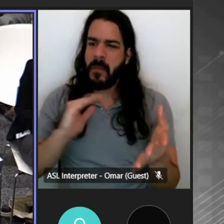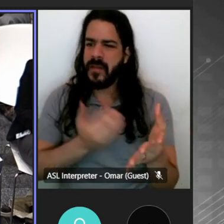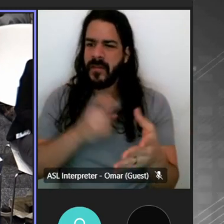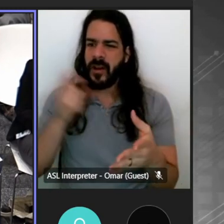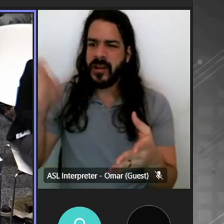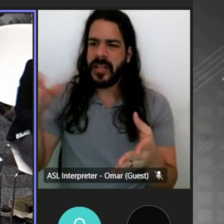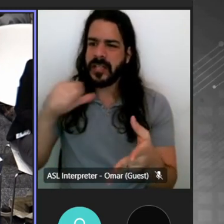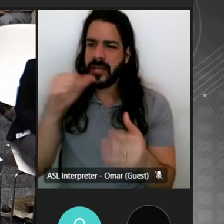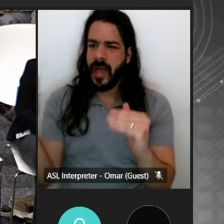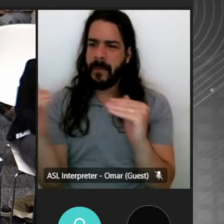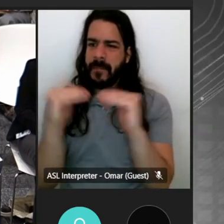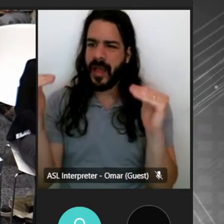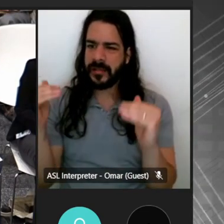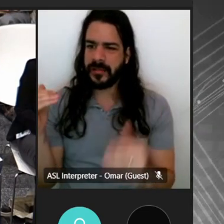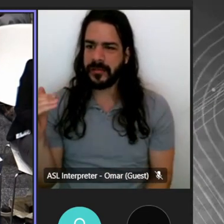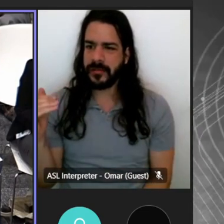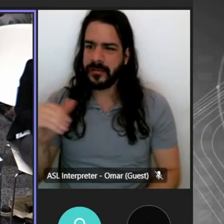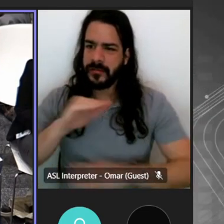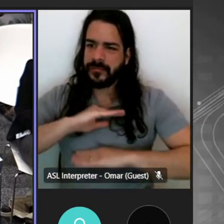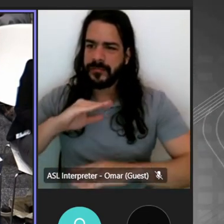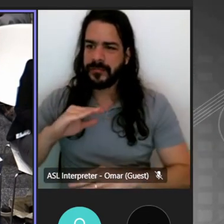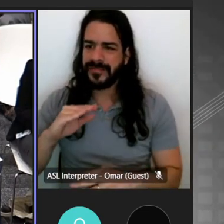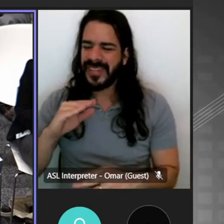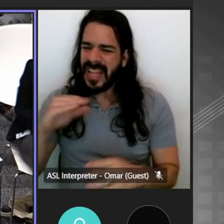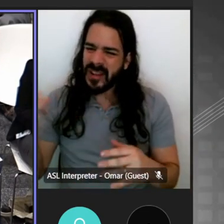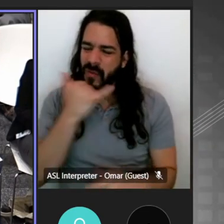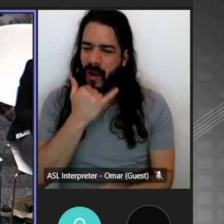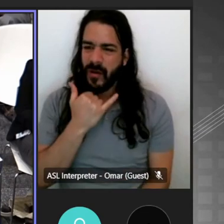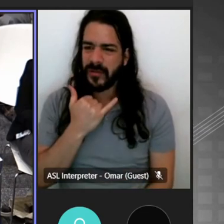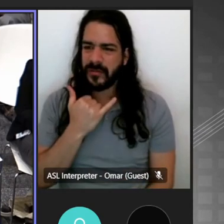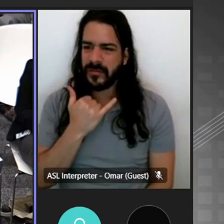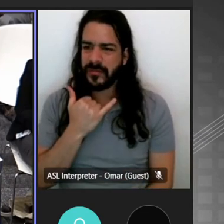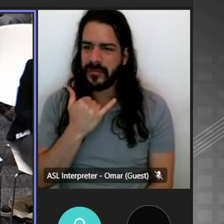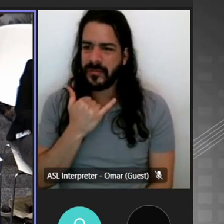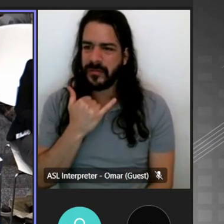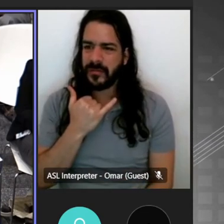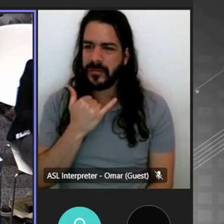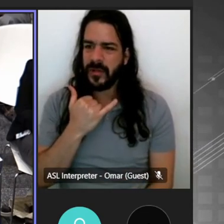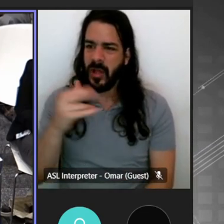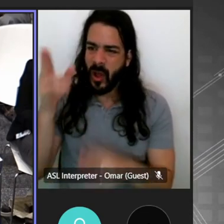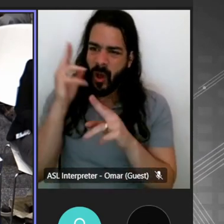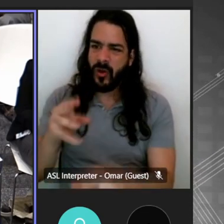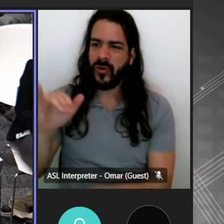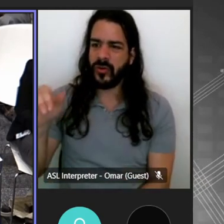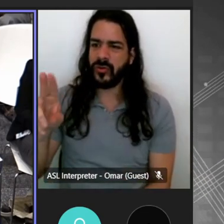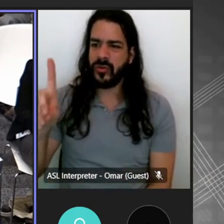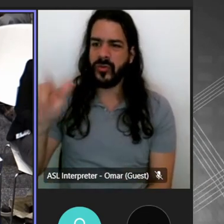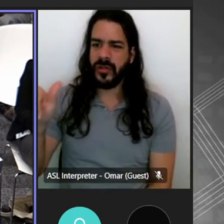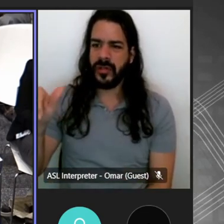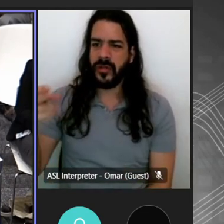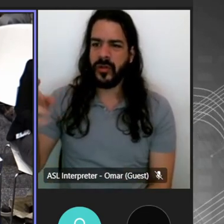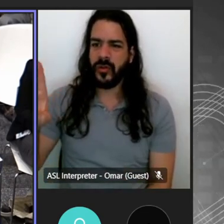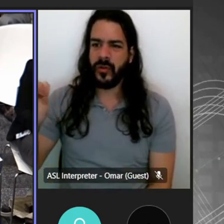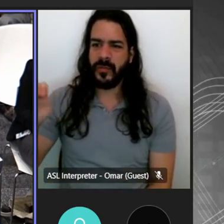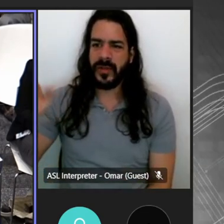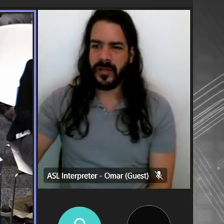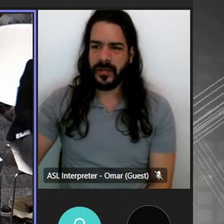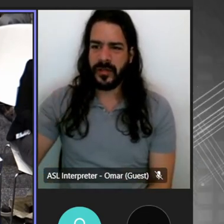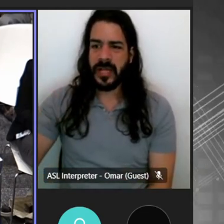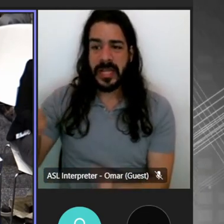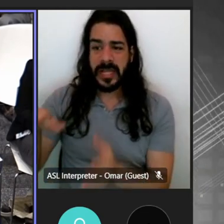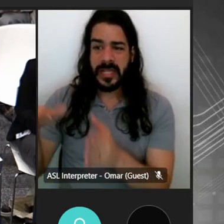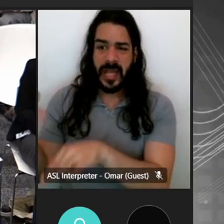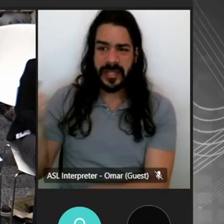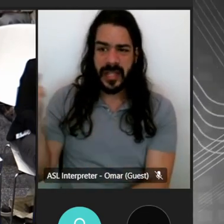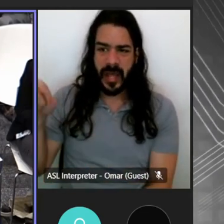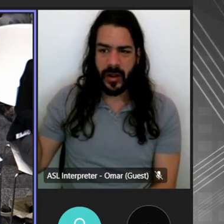our needs are not being met, it is wrong. And in honor of Judy Heumann, who died on